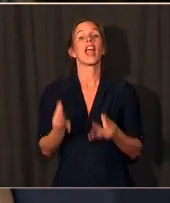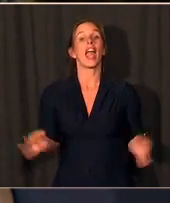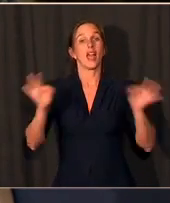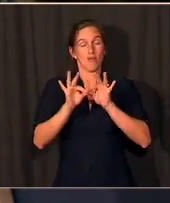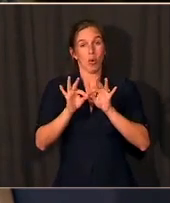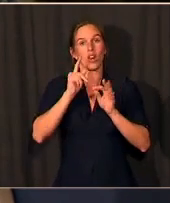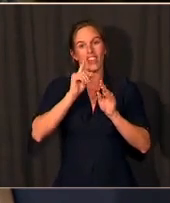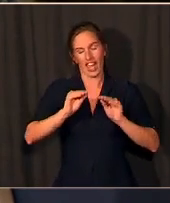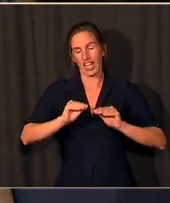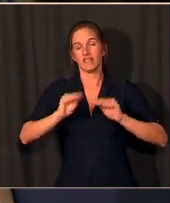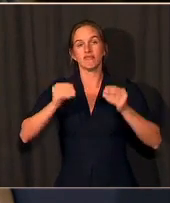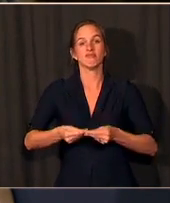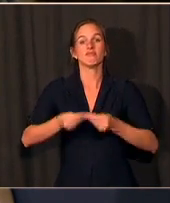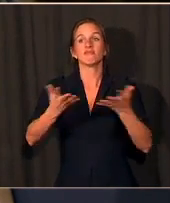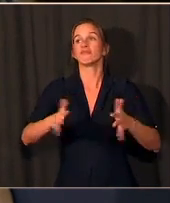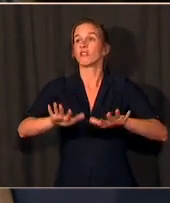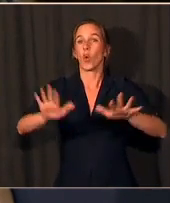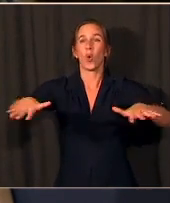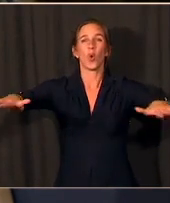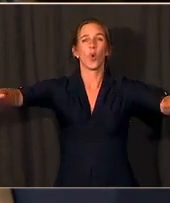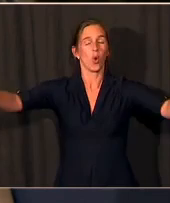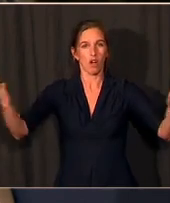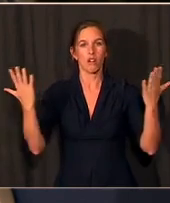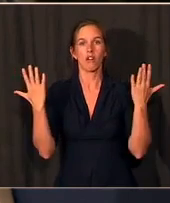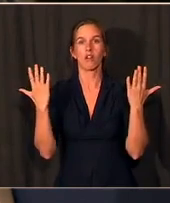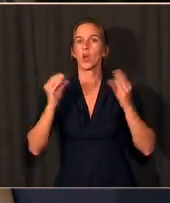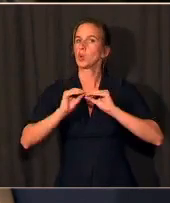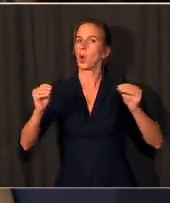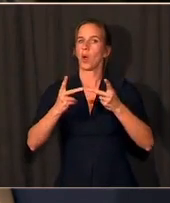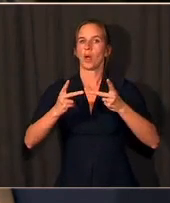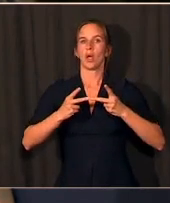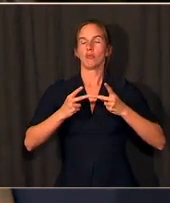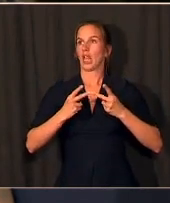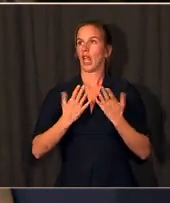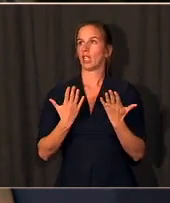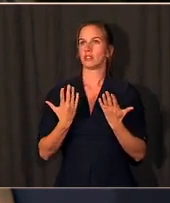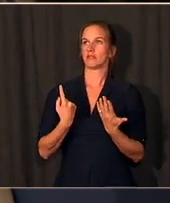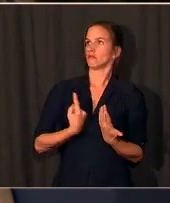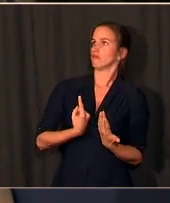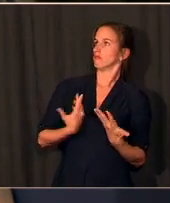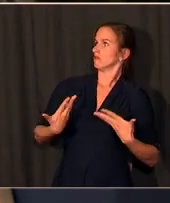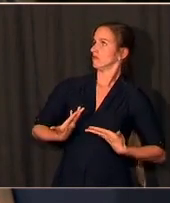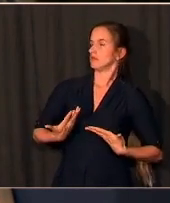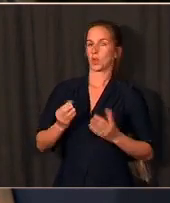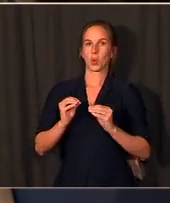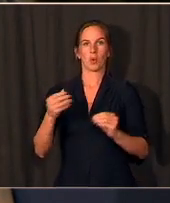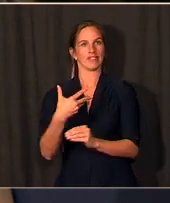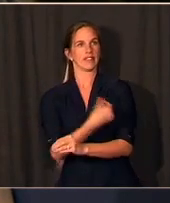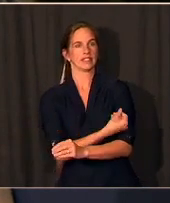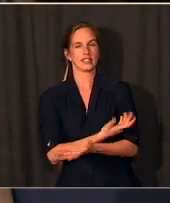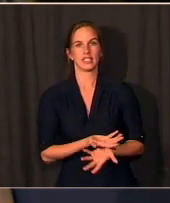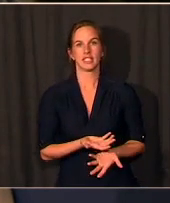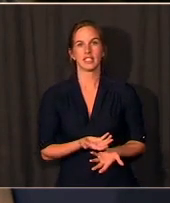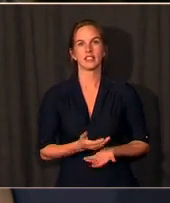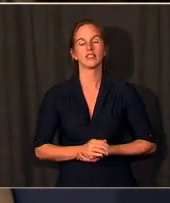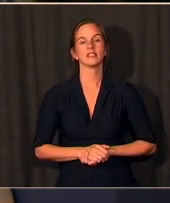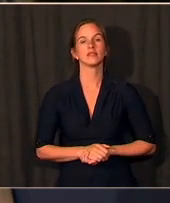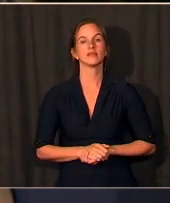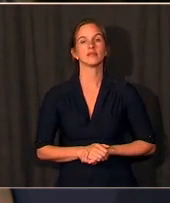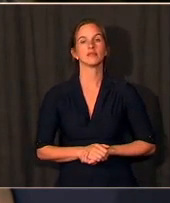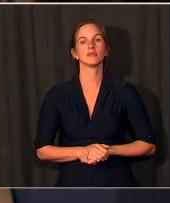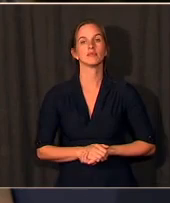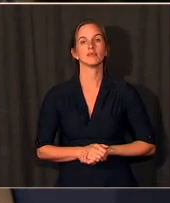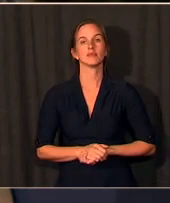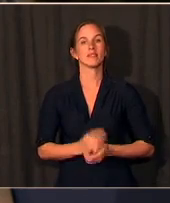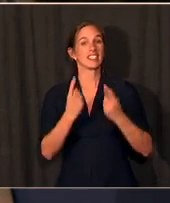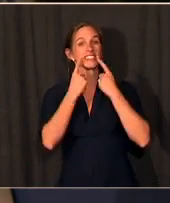our country and that no place is left without a vaccine. At the end of the day, our success is going to be